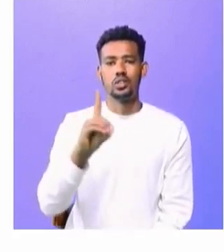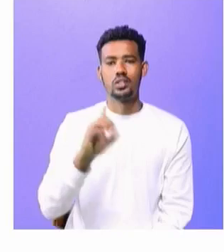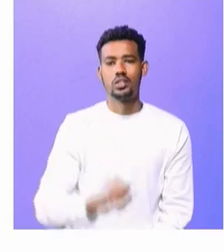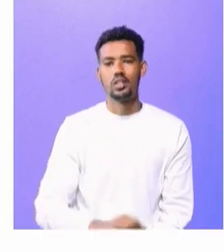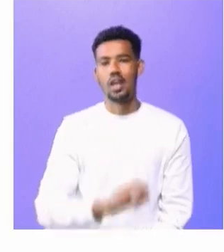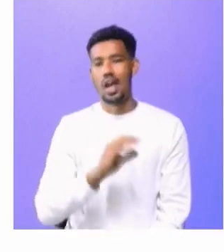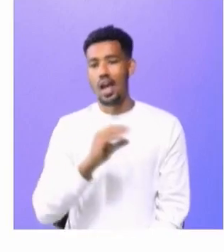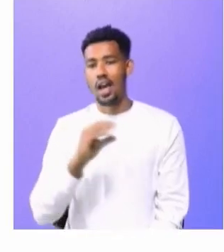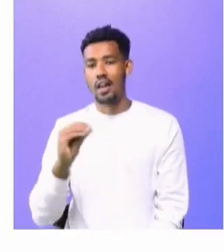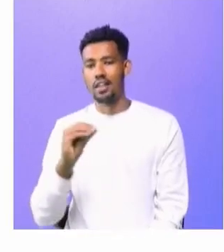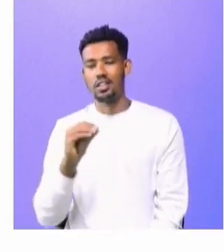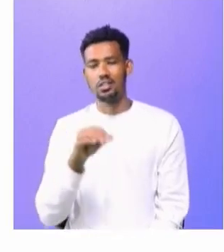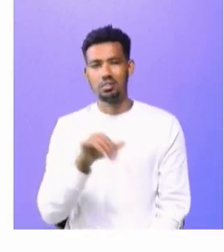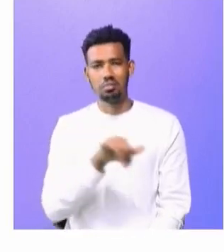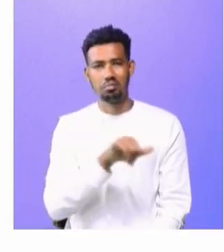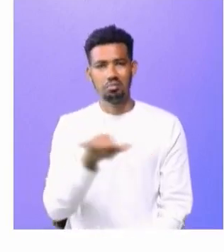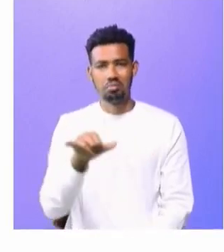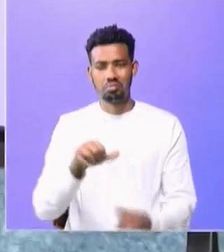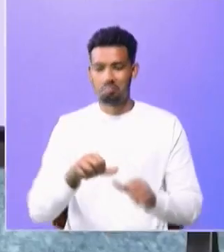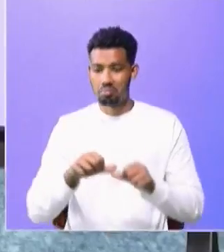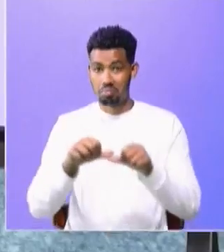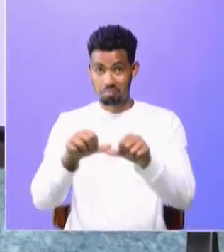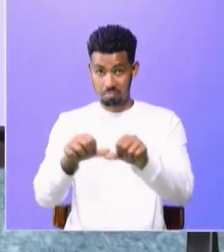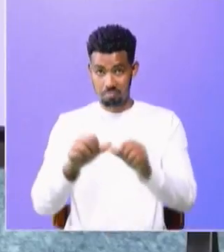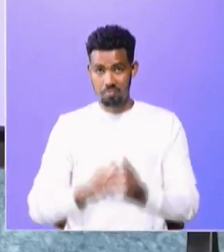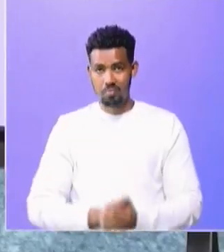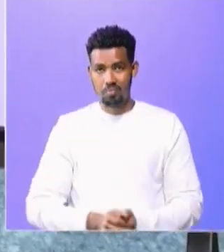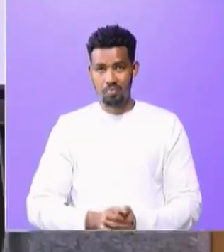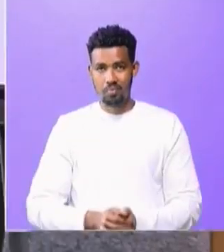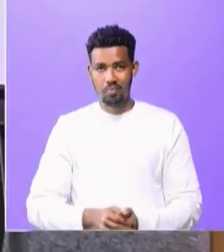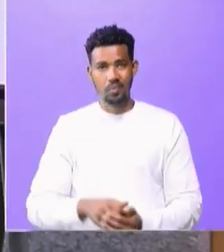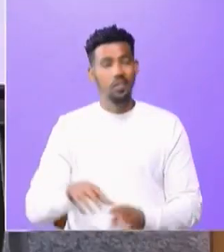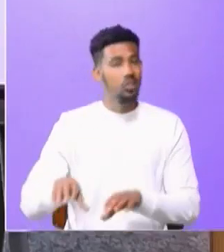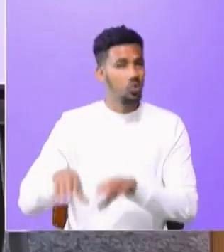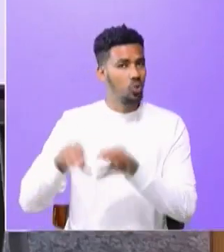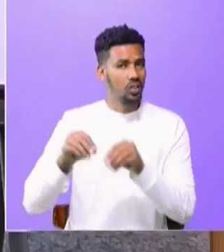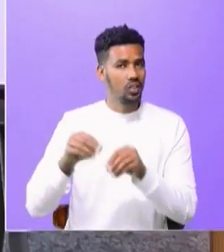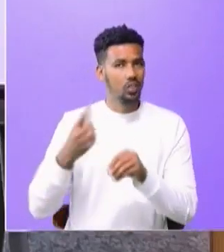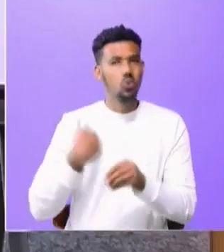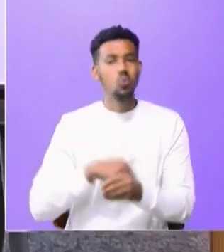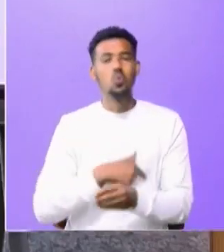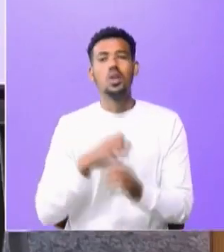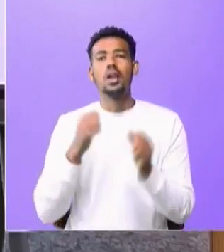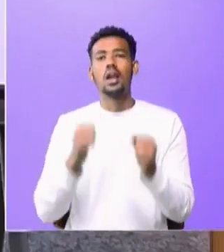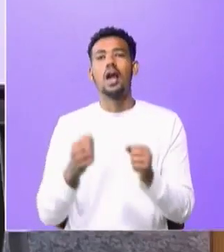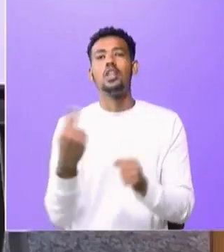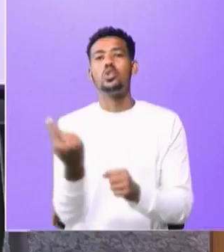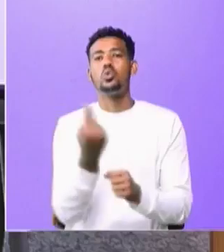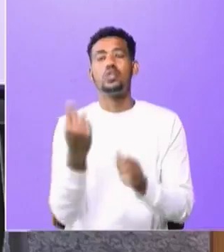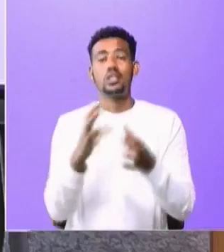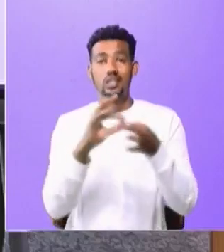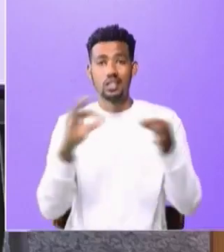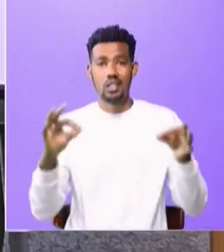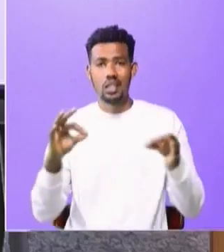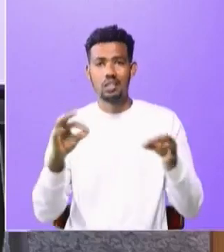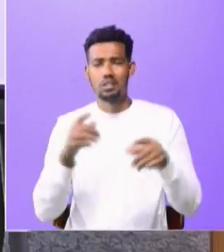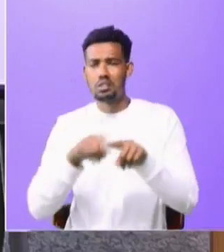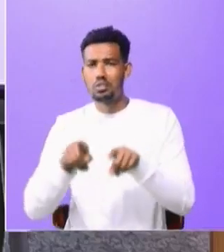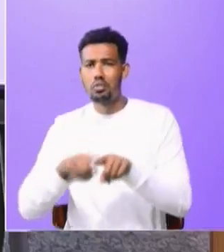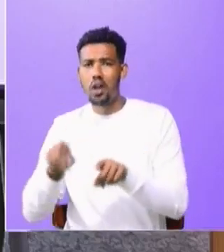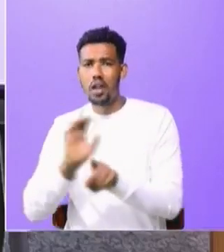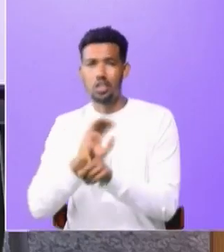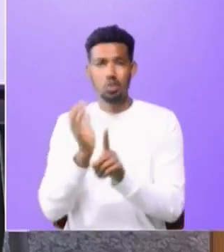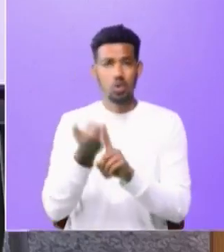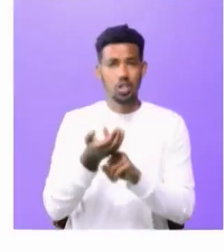and etc. Students, we can use these modal verbs in the sentence in different